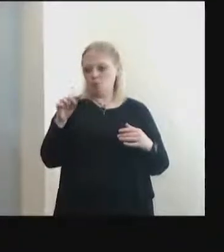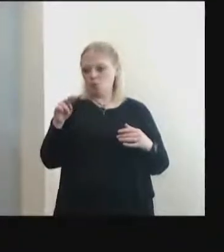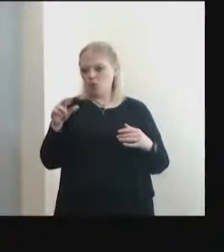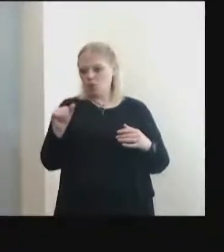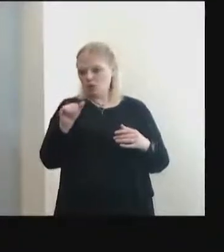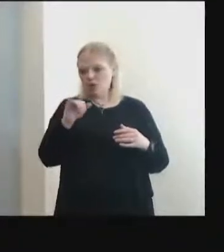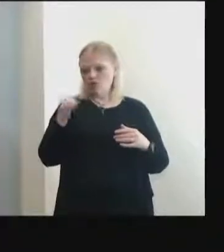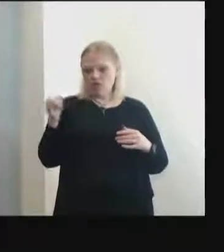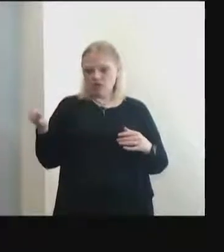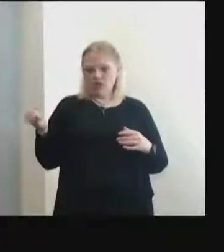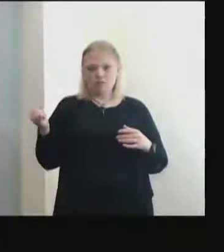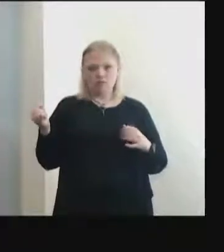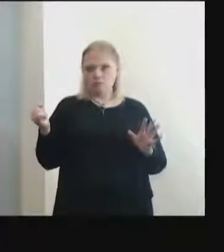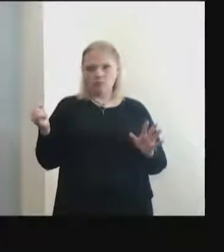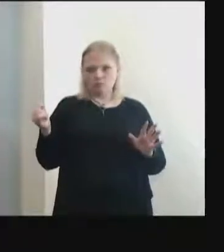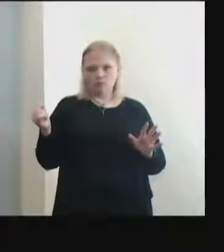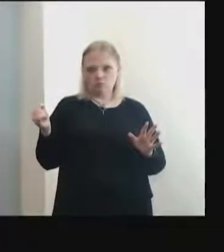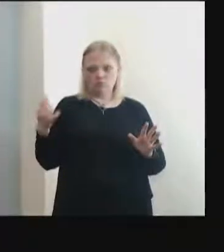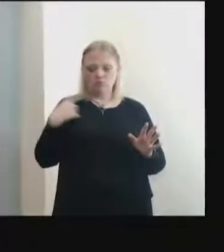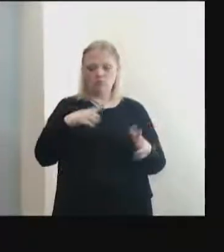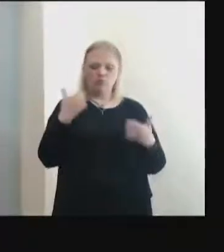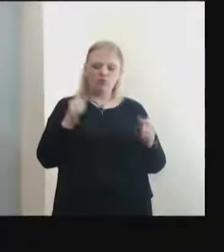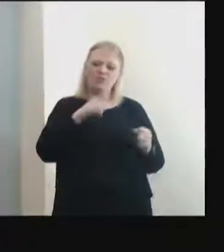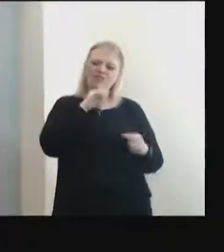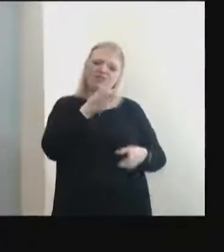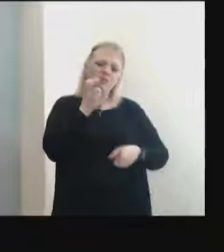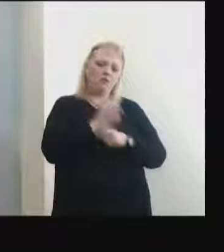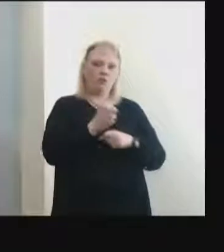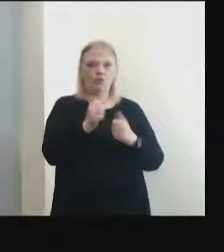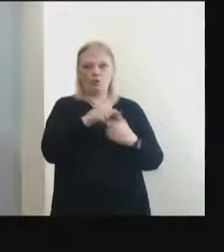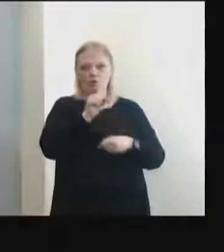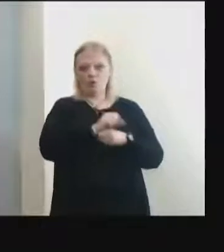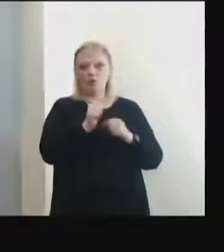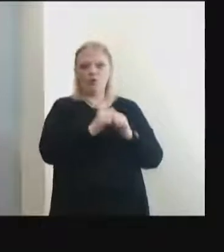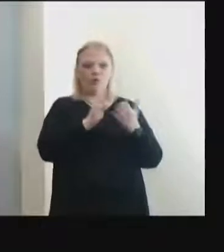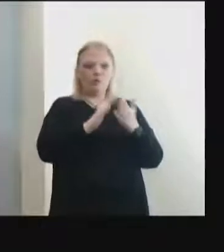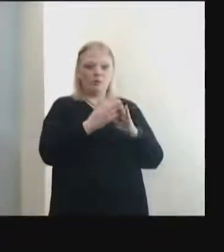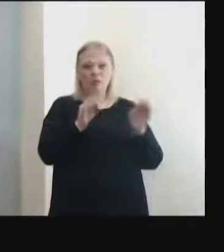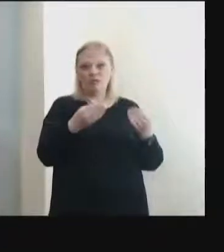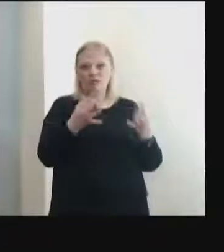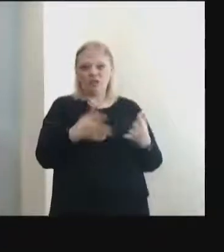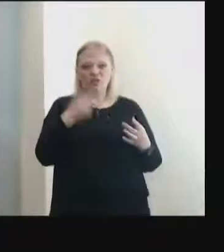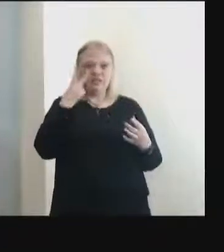Johnson. So that's why we're trying really hard to work with our community providers